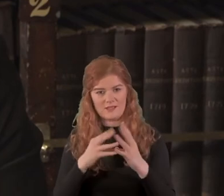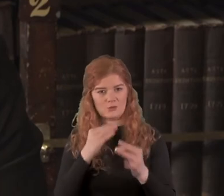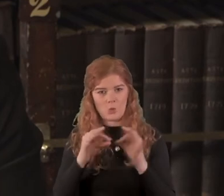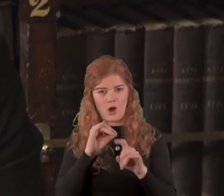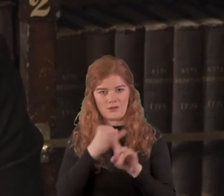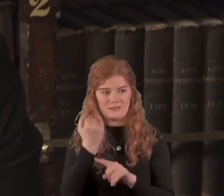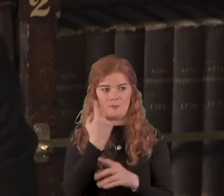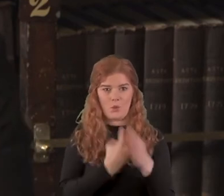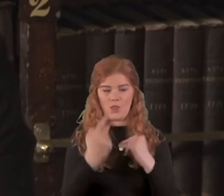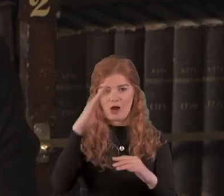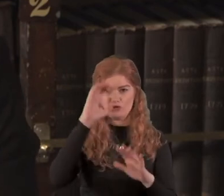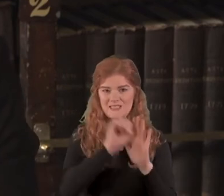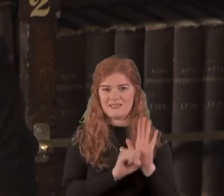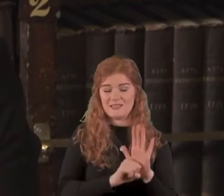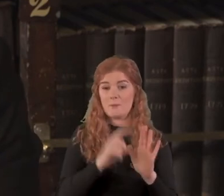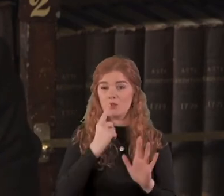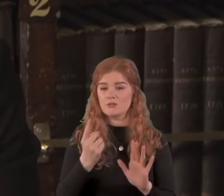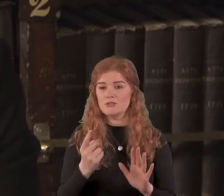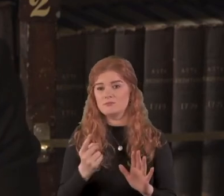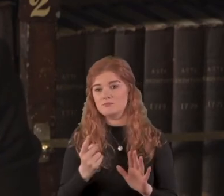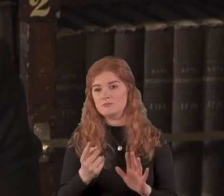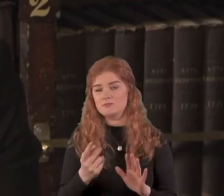two Irish states. But if one of those